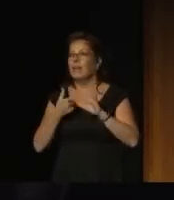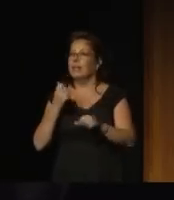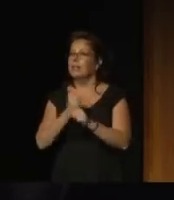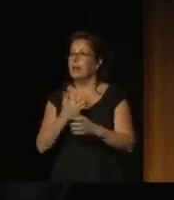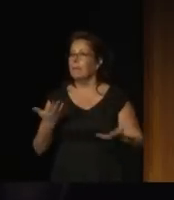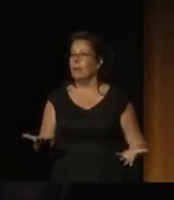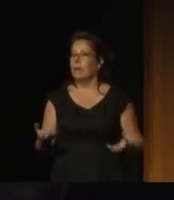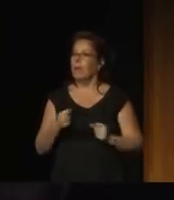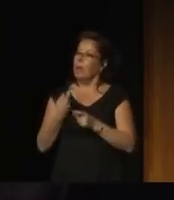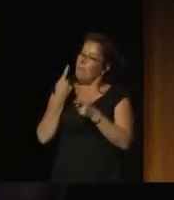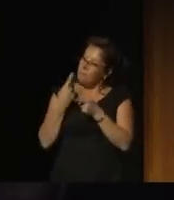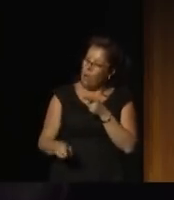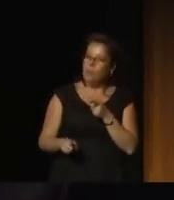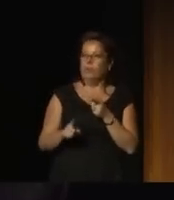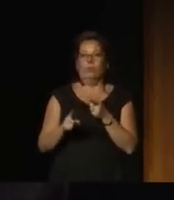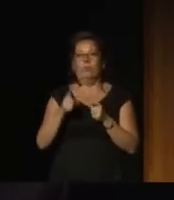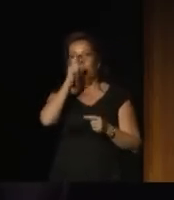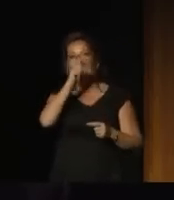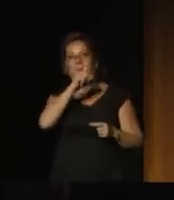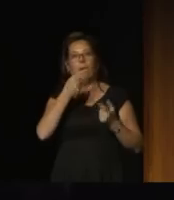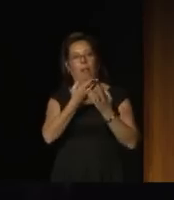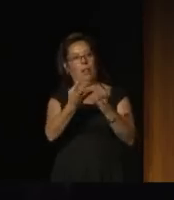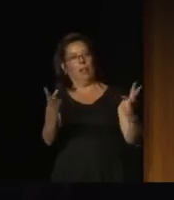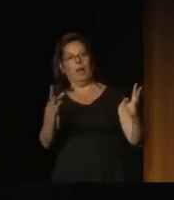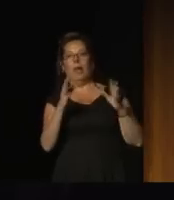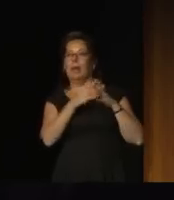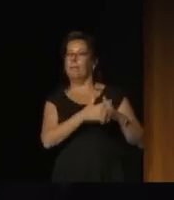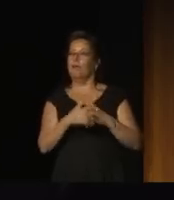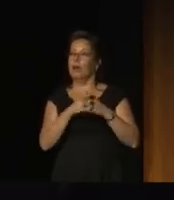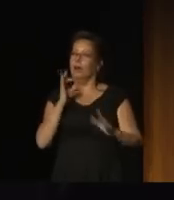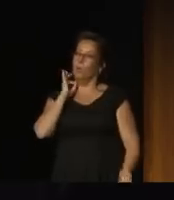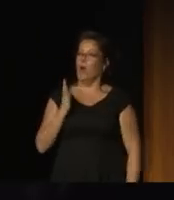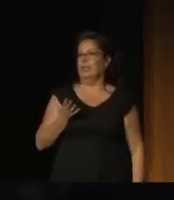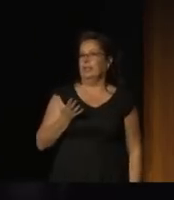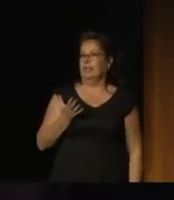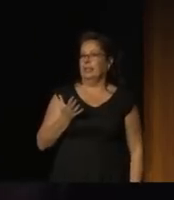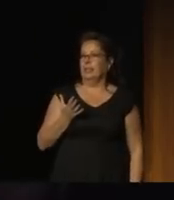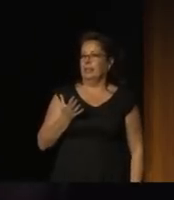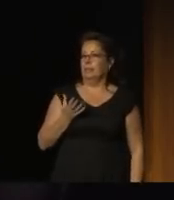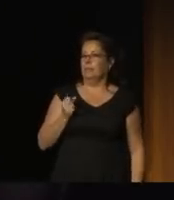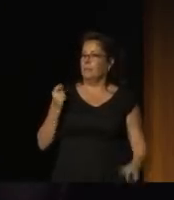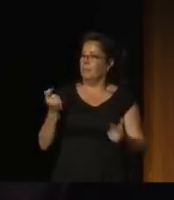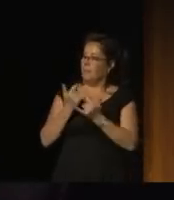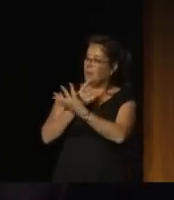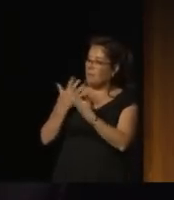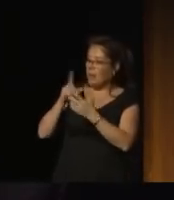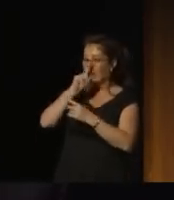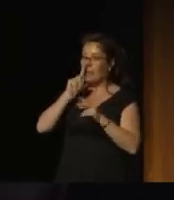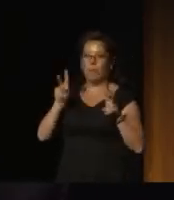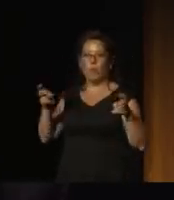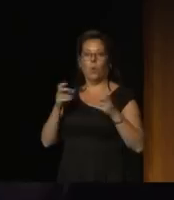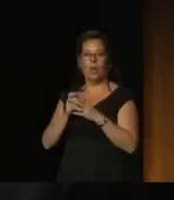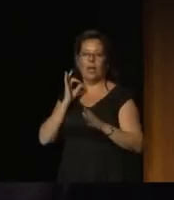is Caucasian. There's a backlash. Now, Van Jones called it whitelash. I don't know if you heard that, and I know that may be offensive to